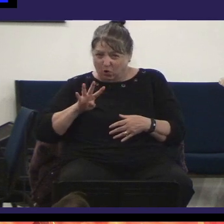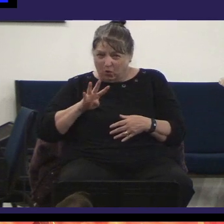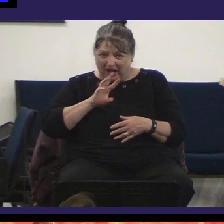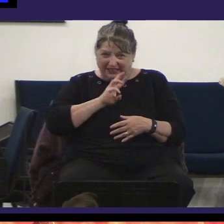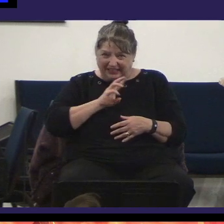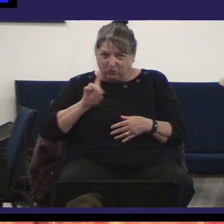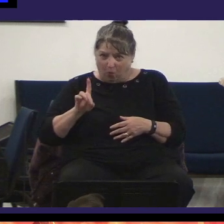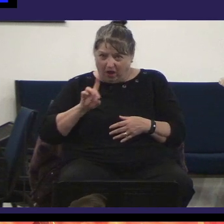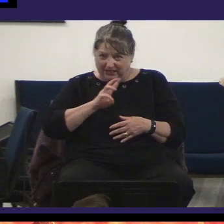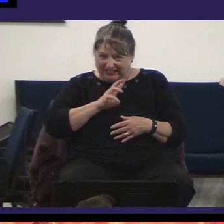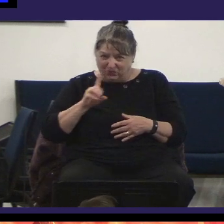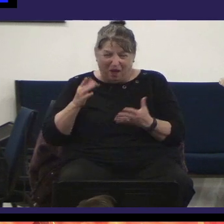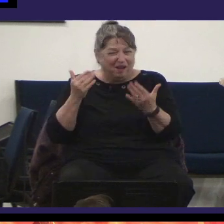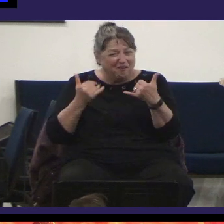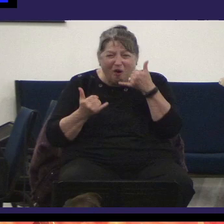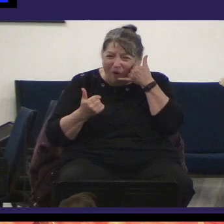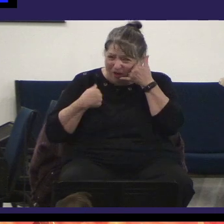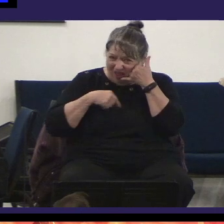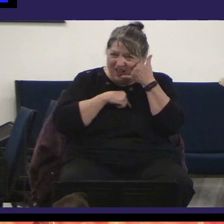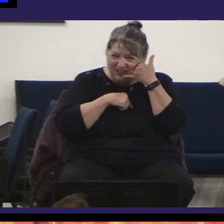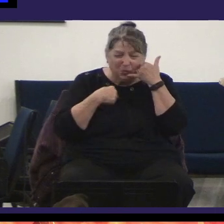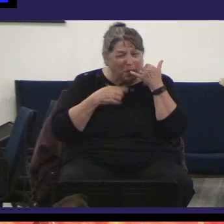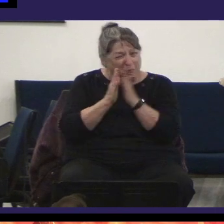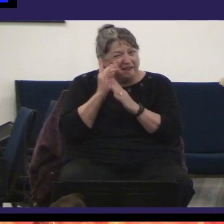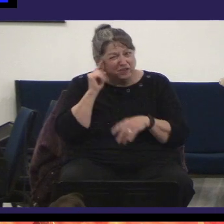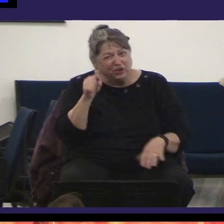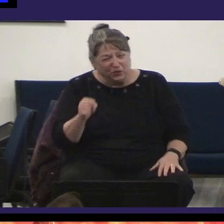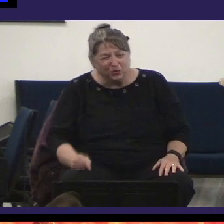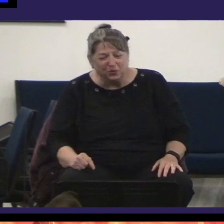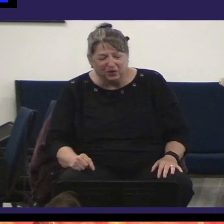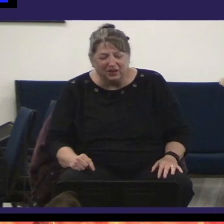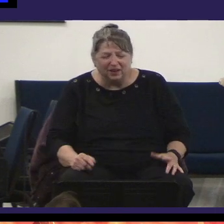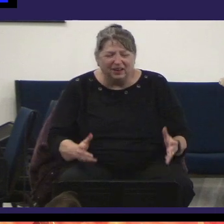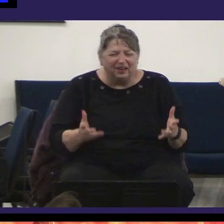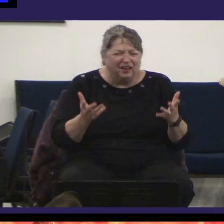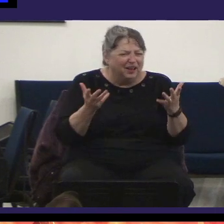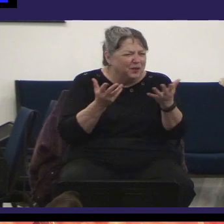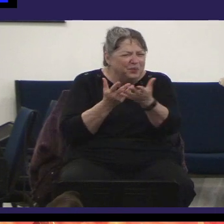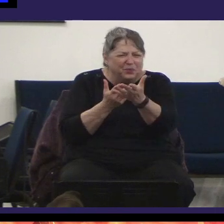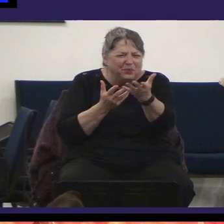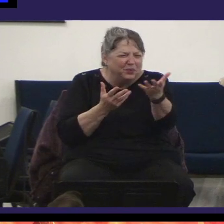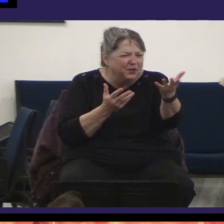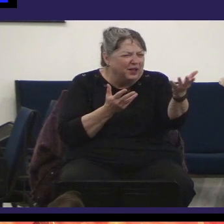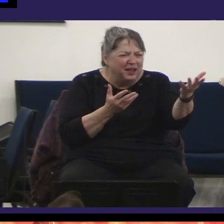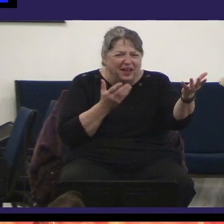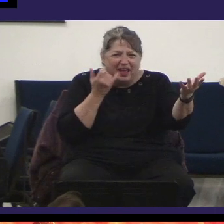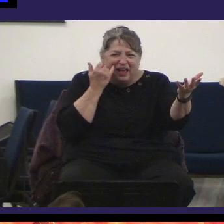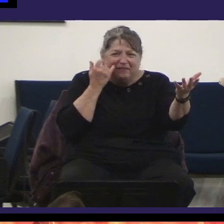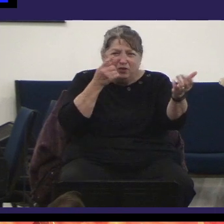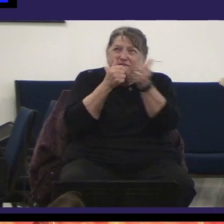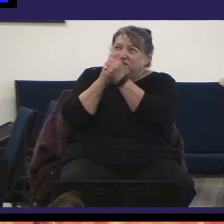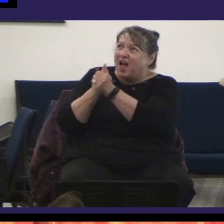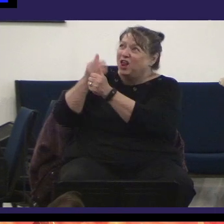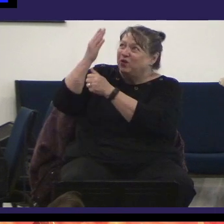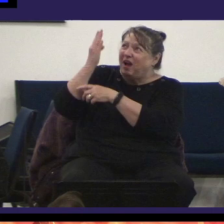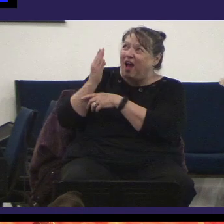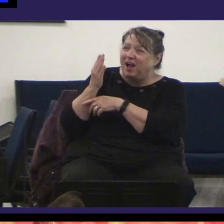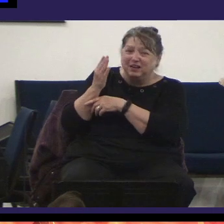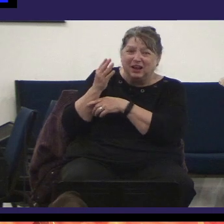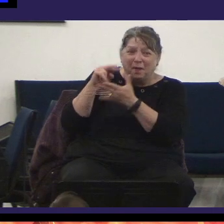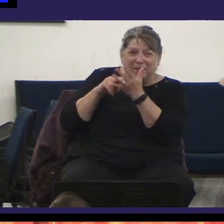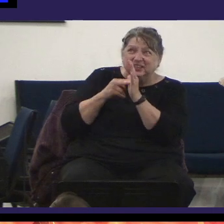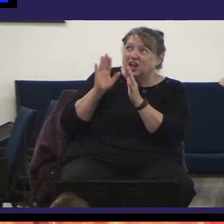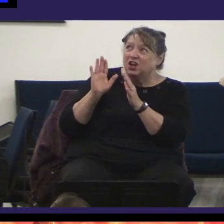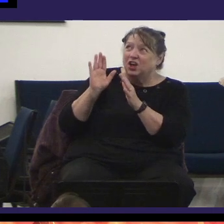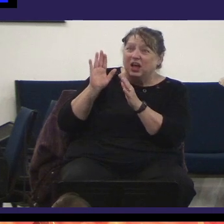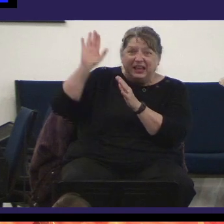570-784-6161. Call us. Talk to us. We'll pray for you. If you're a child of God, you're a child of God. That means you have Him